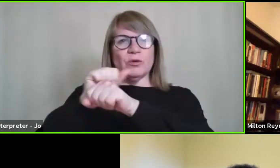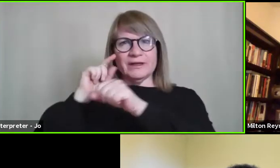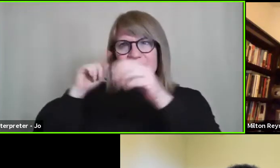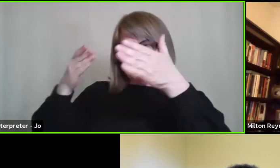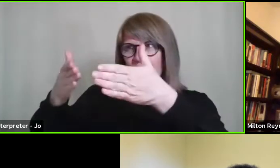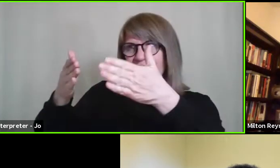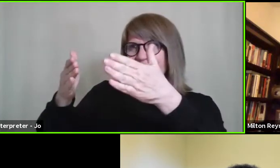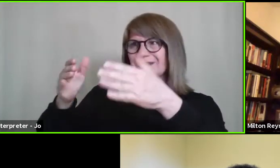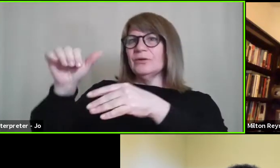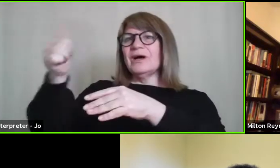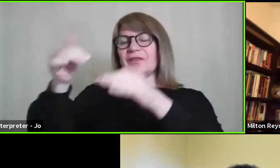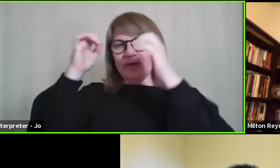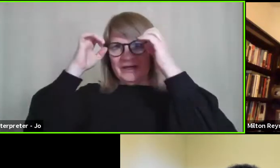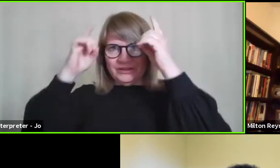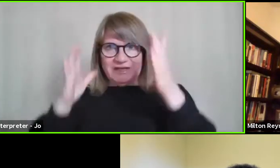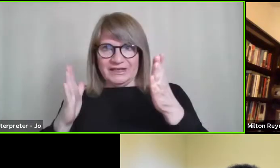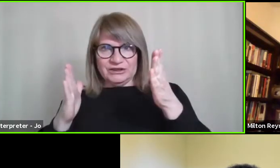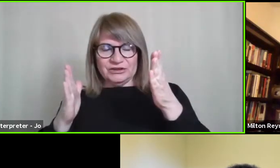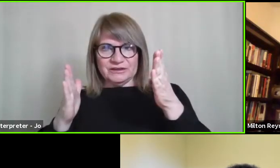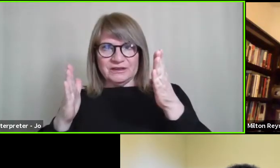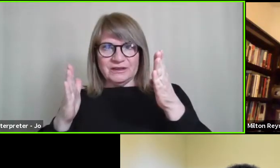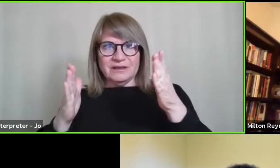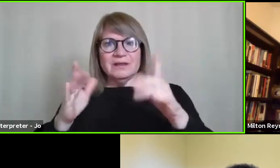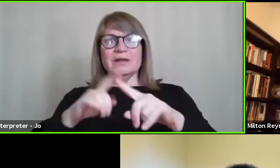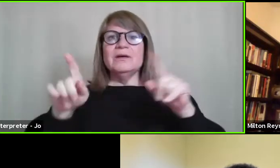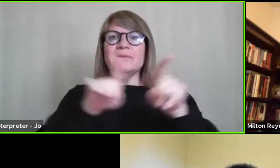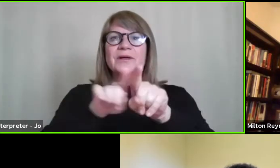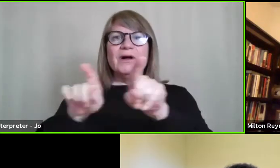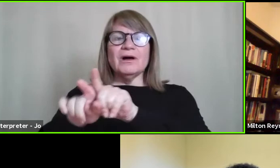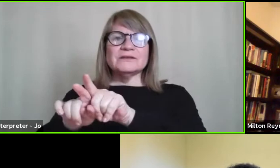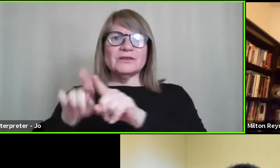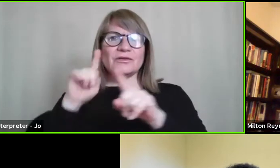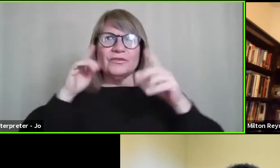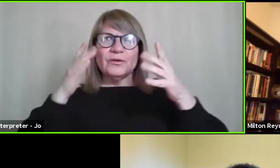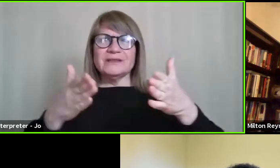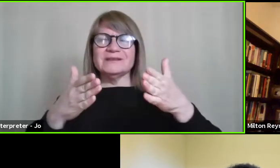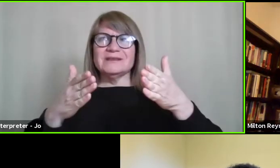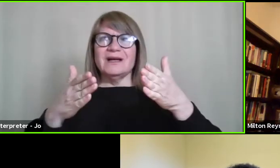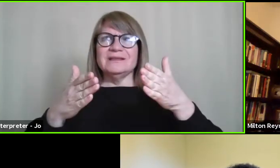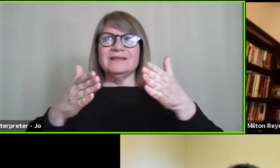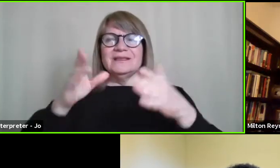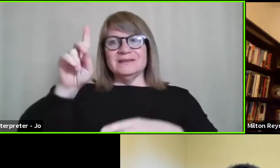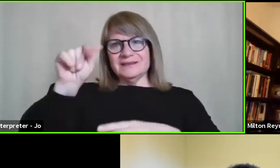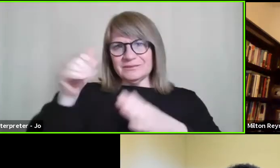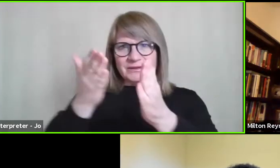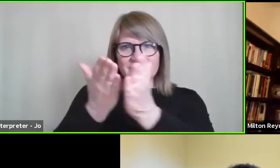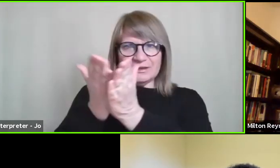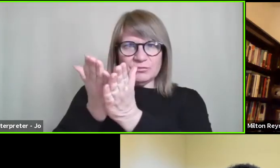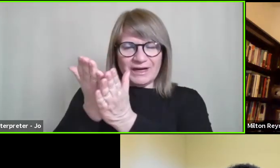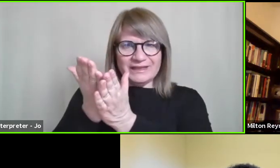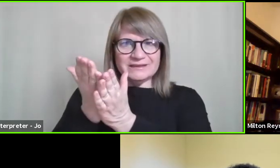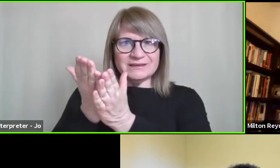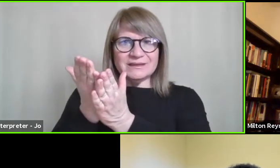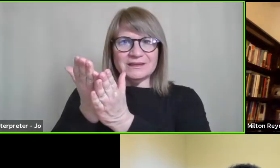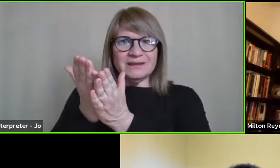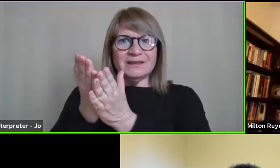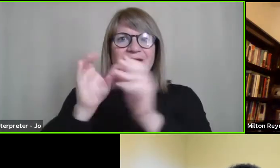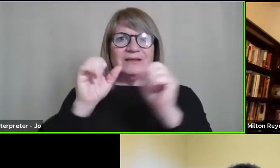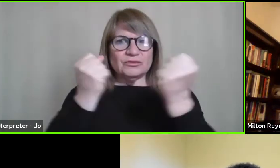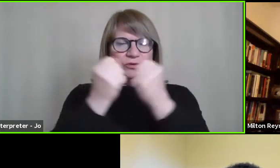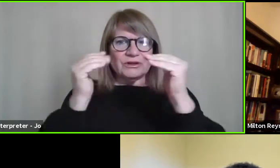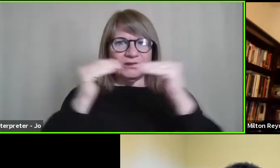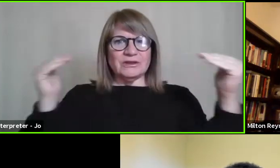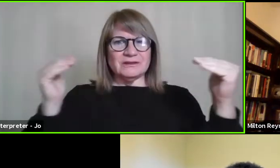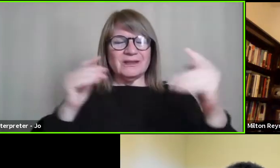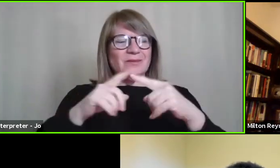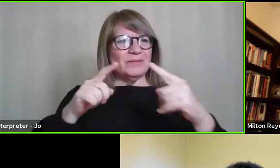also in some other domains around environmental justice disability rights and other things but i too have been struck by the